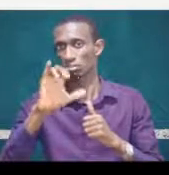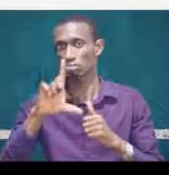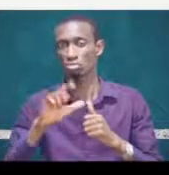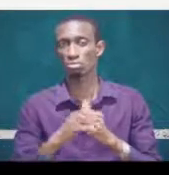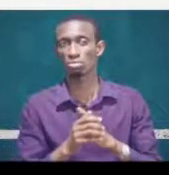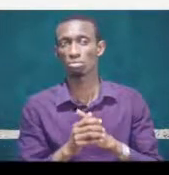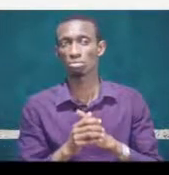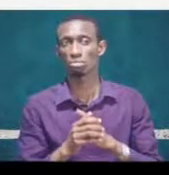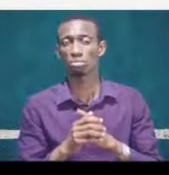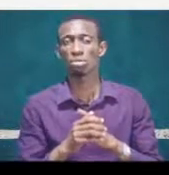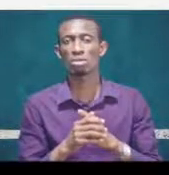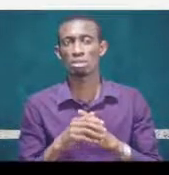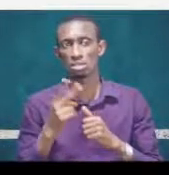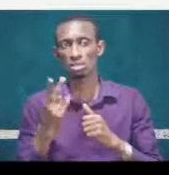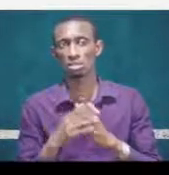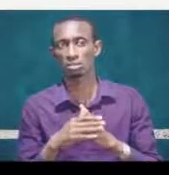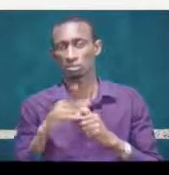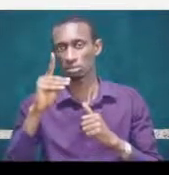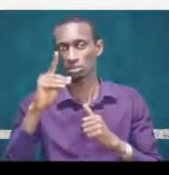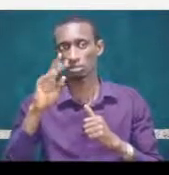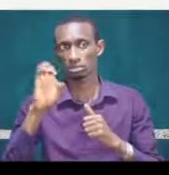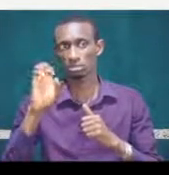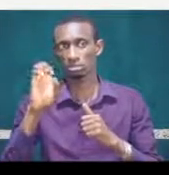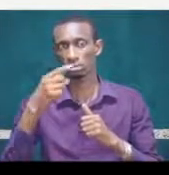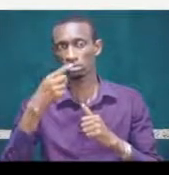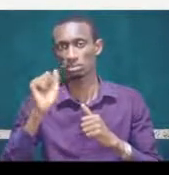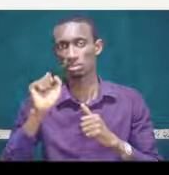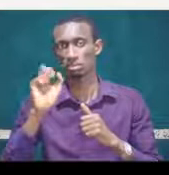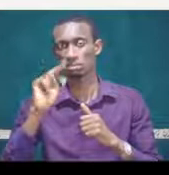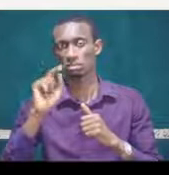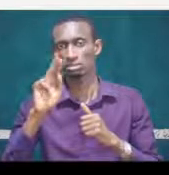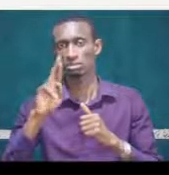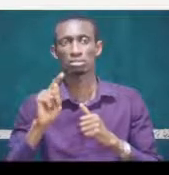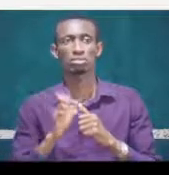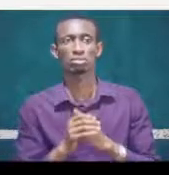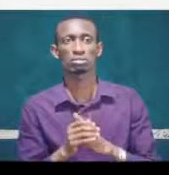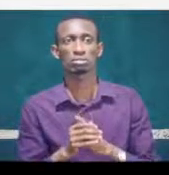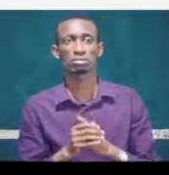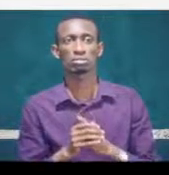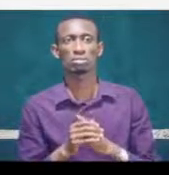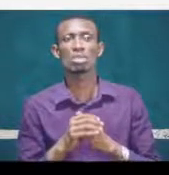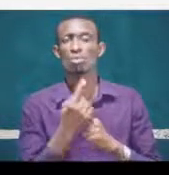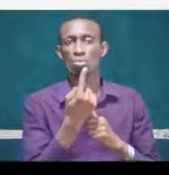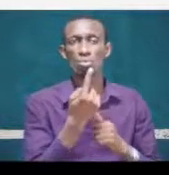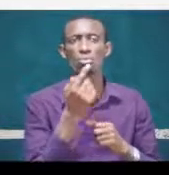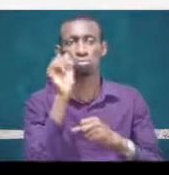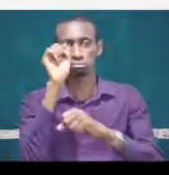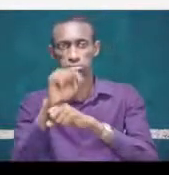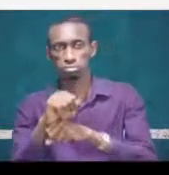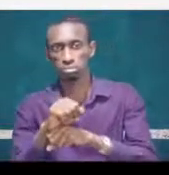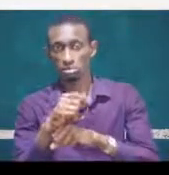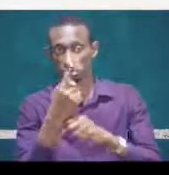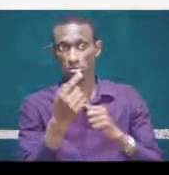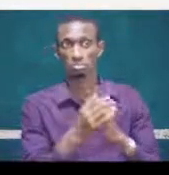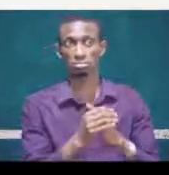degenerate, because more than one codon exists for most amino acids. We just gave one example. UUU and UUC all